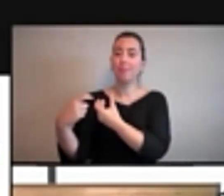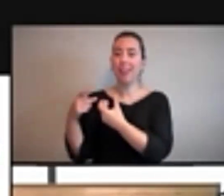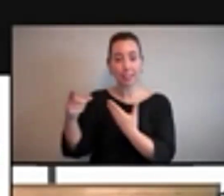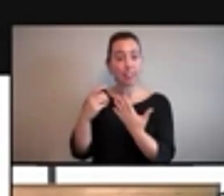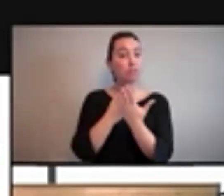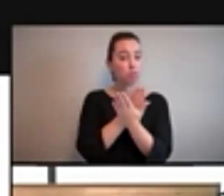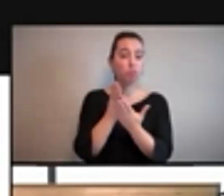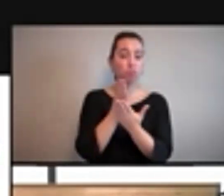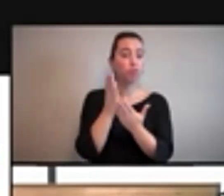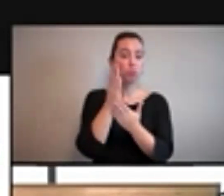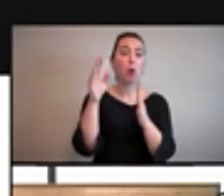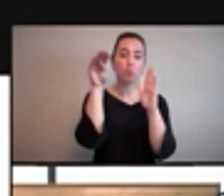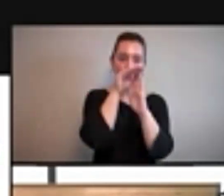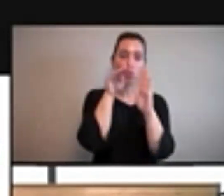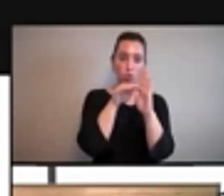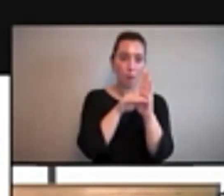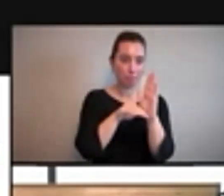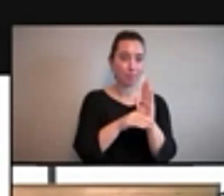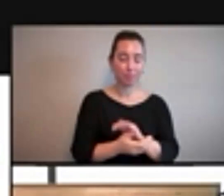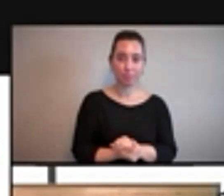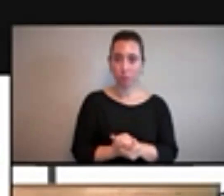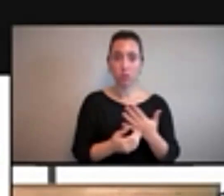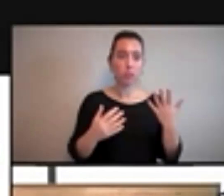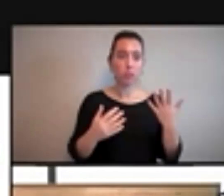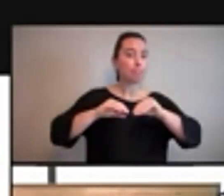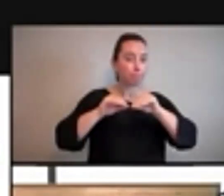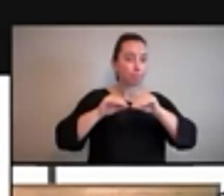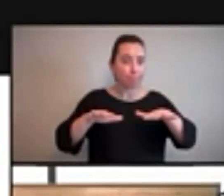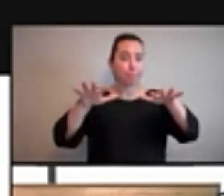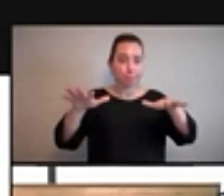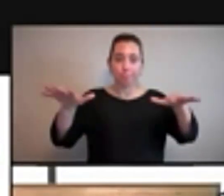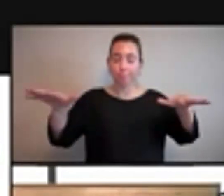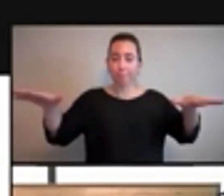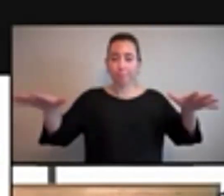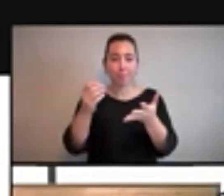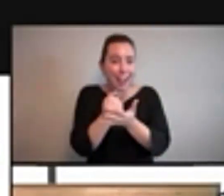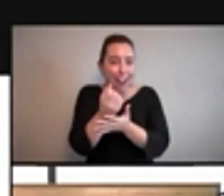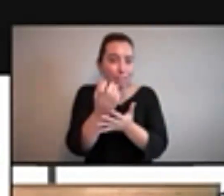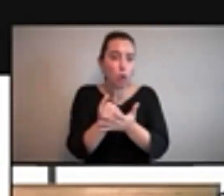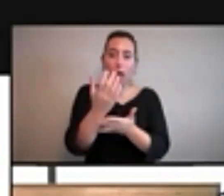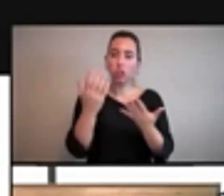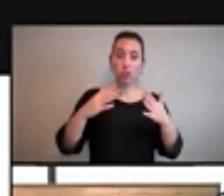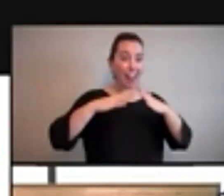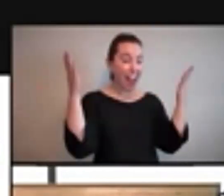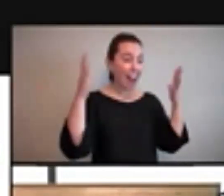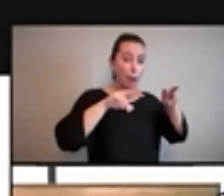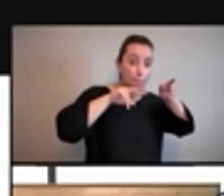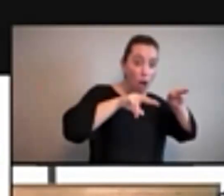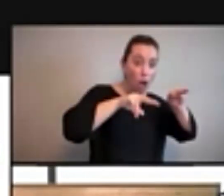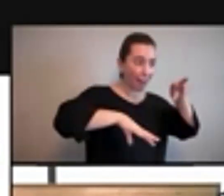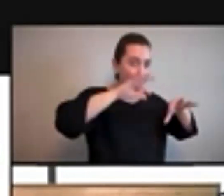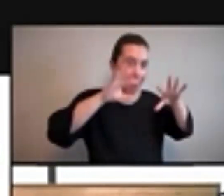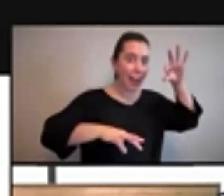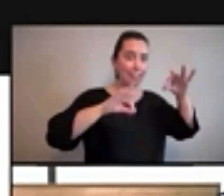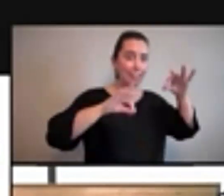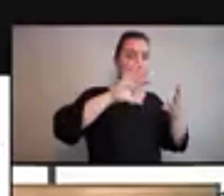program already. And by this, we spread the word and introduced all our findings, best practices, also to the other